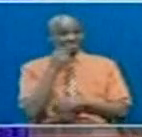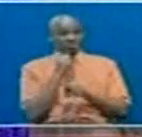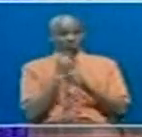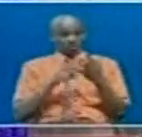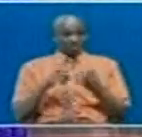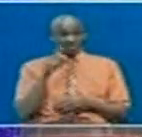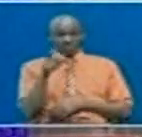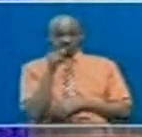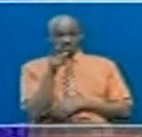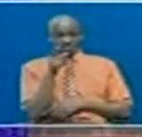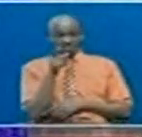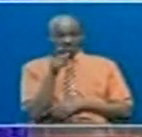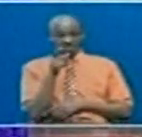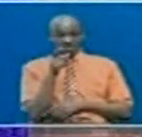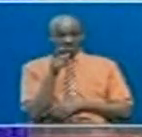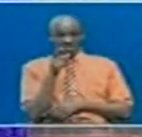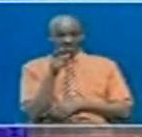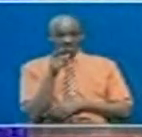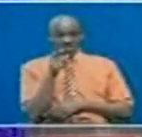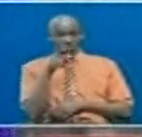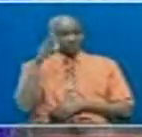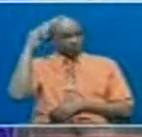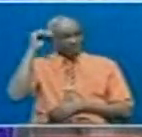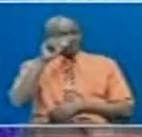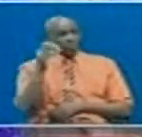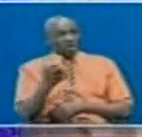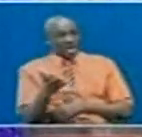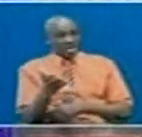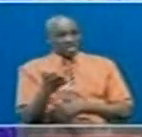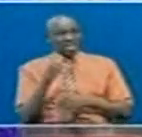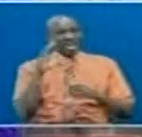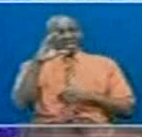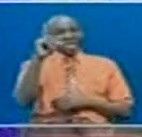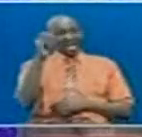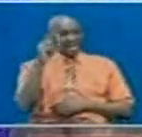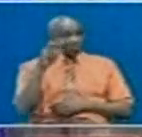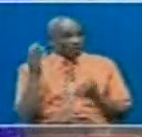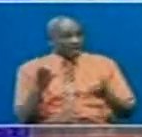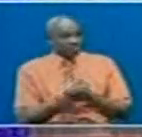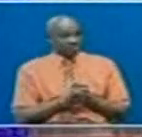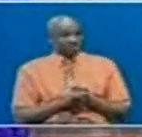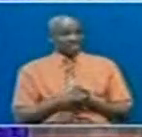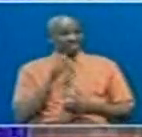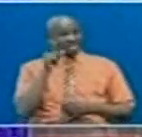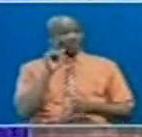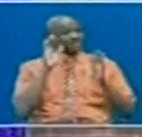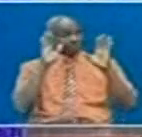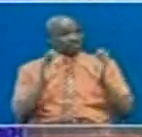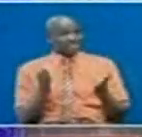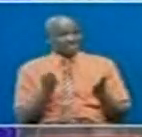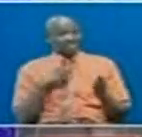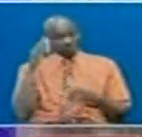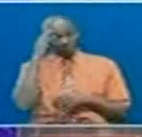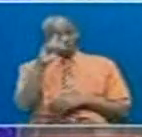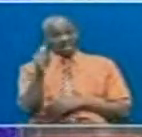out is, which is, you are a Somali from where? Which is your clan? And that's the way they're going to relate with each other.